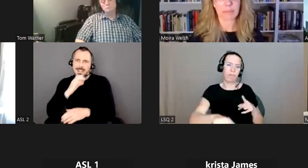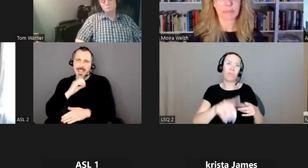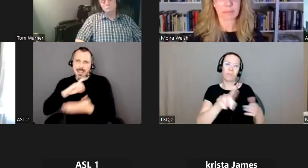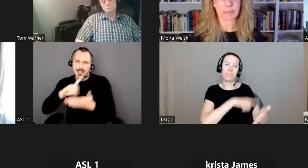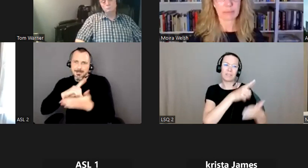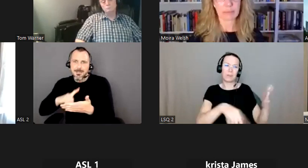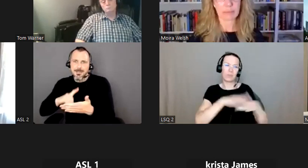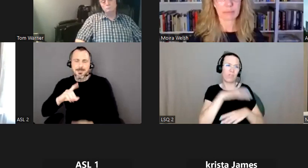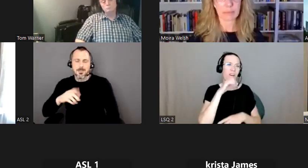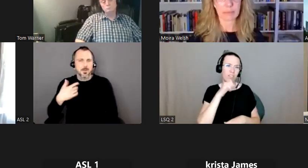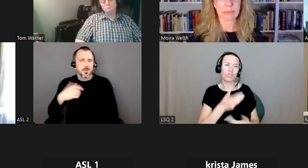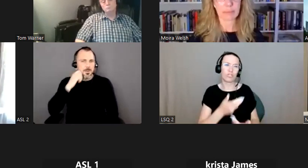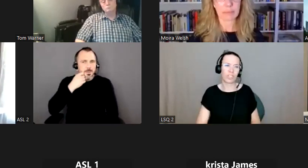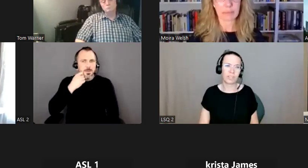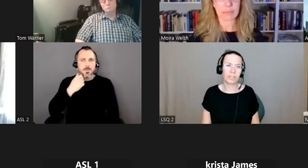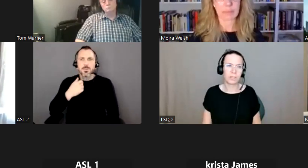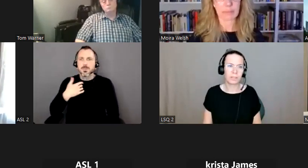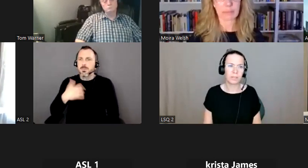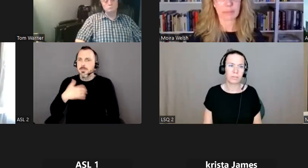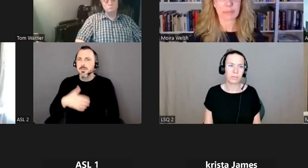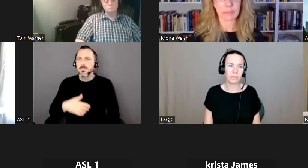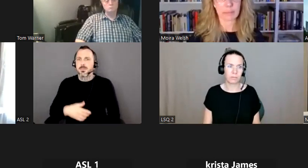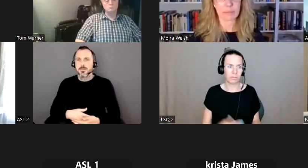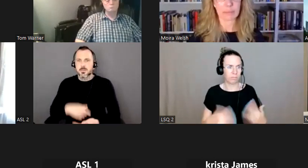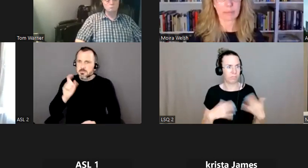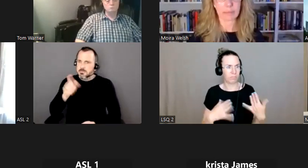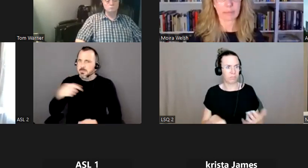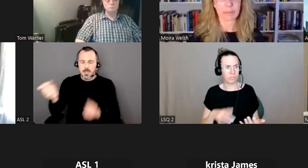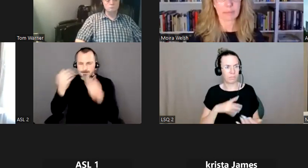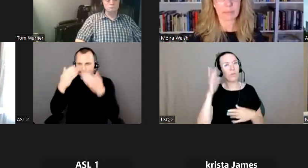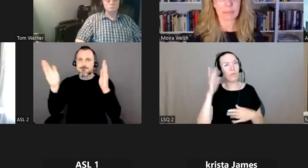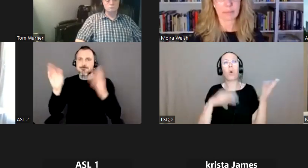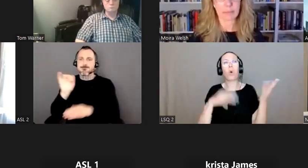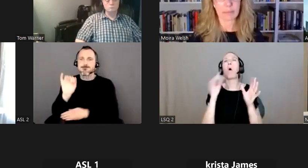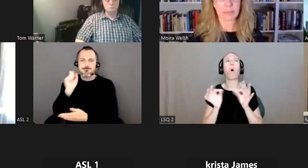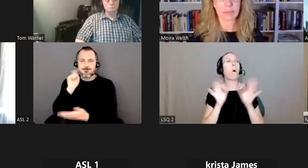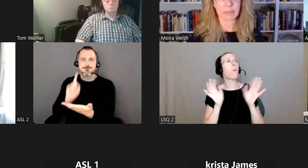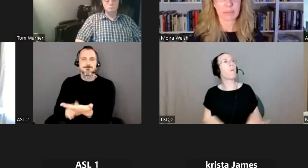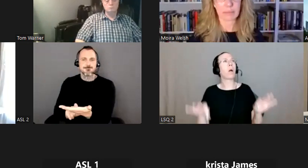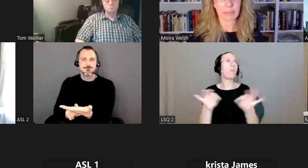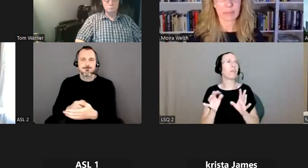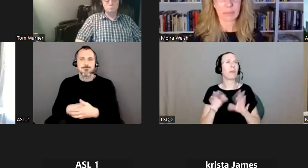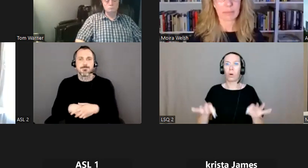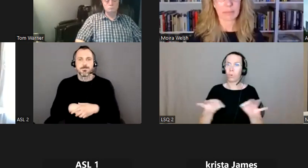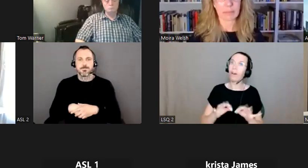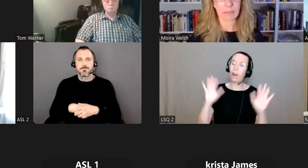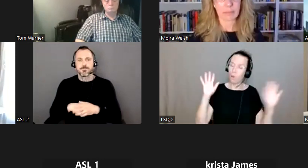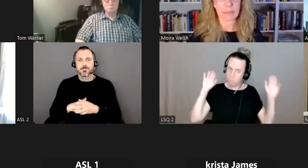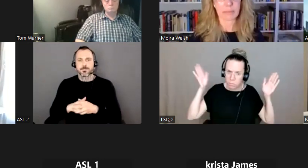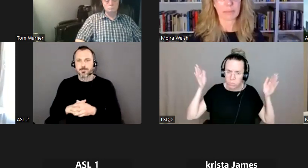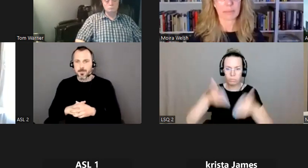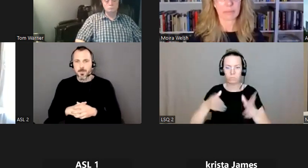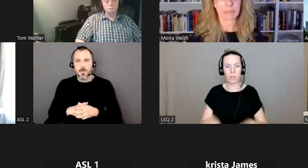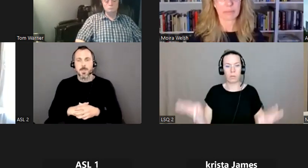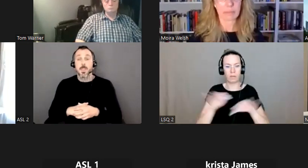them. So we're really focused on trying to create at a broadest level age inclusive